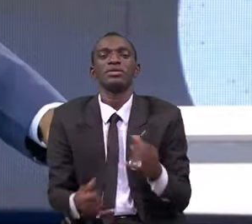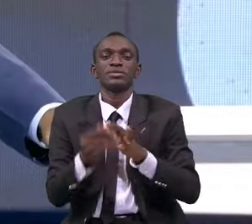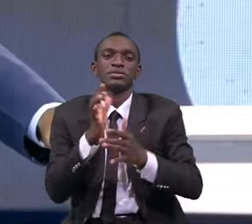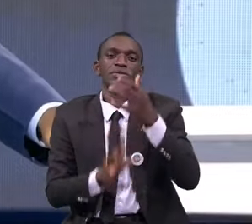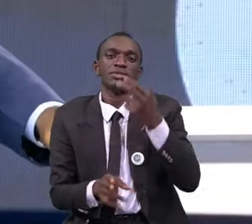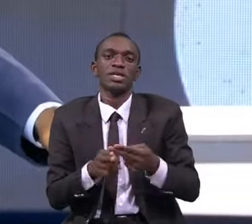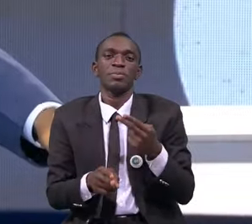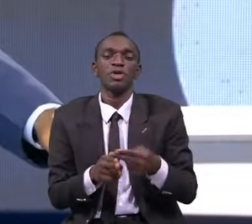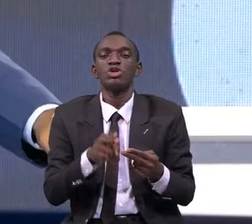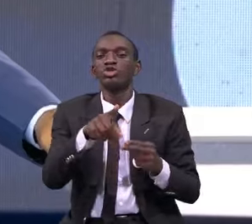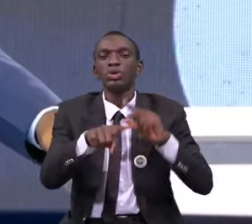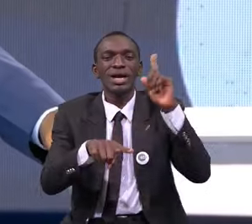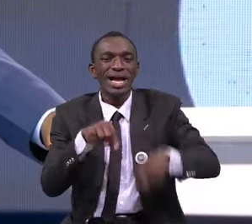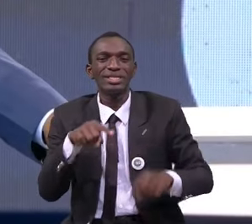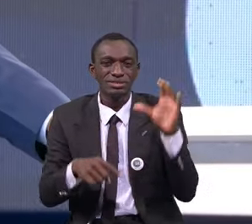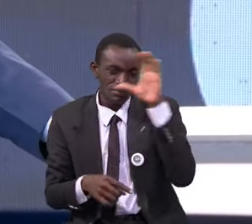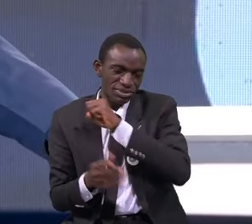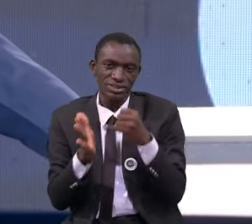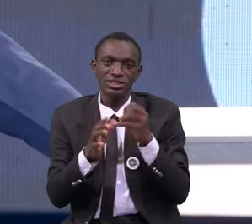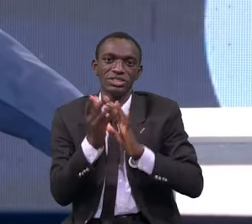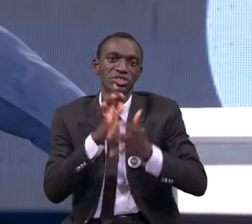You cannot miss it.